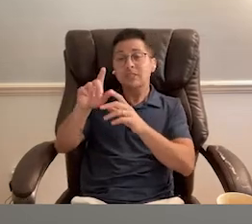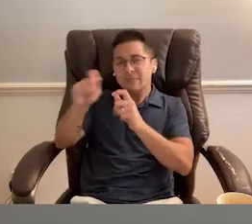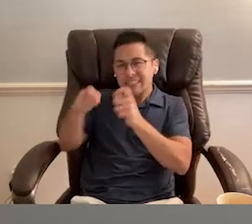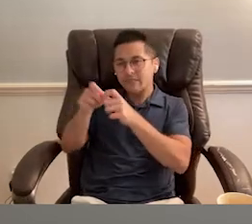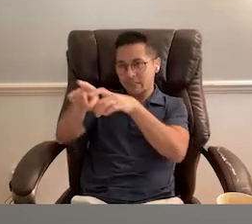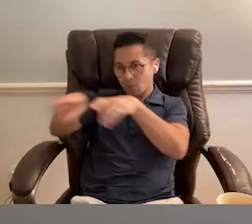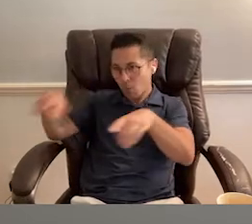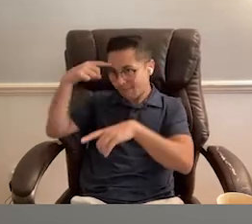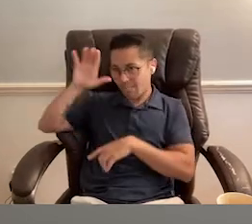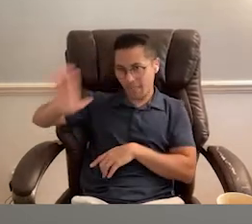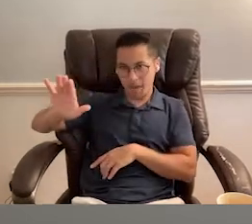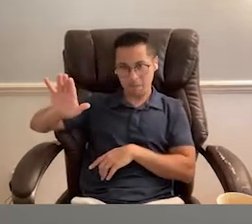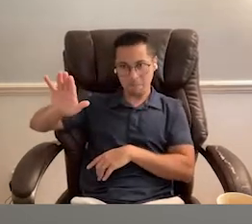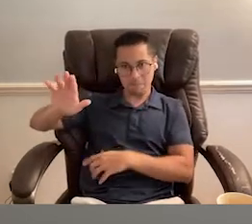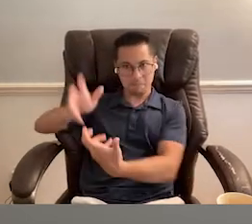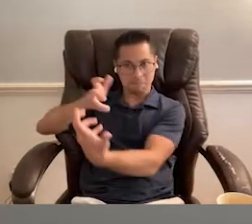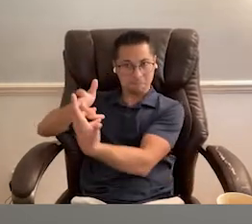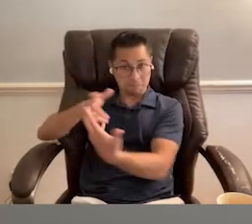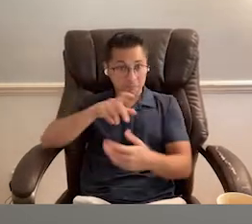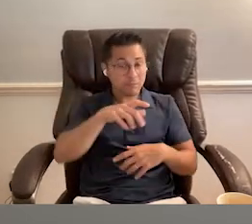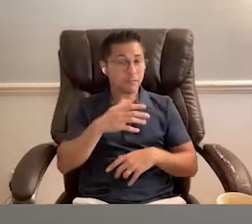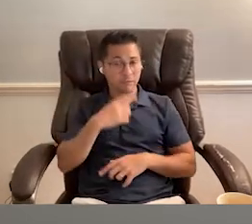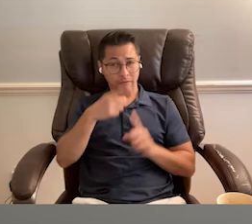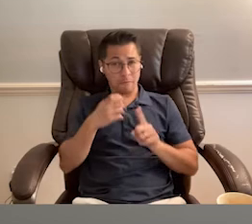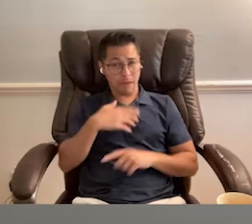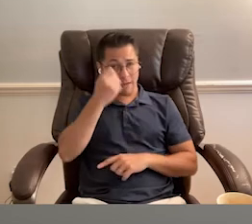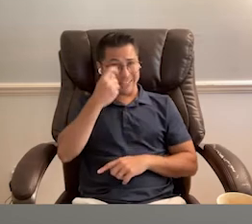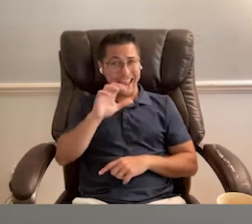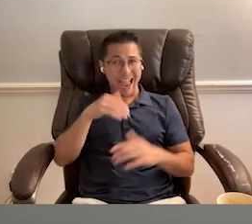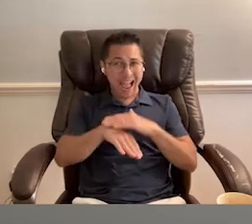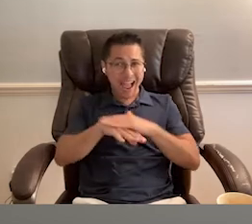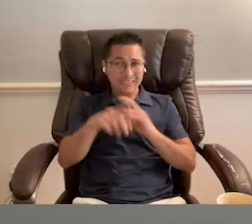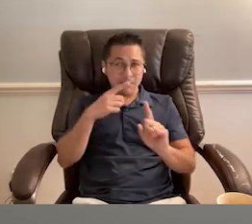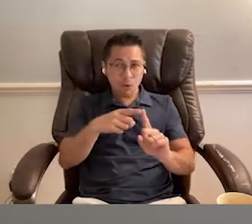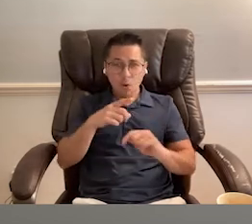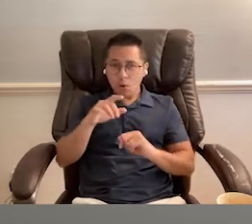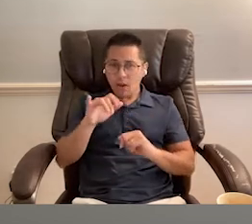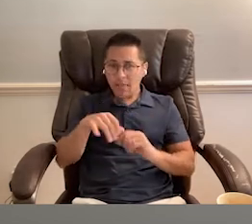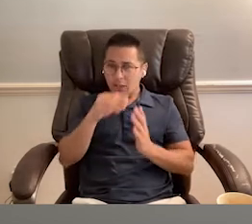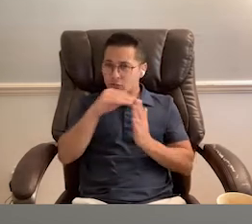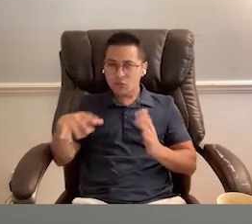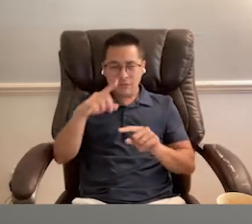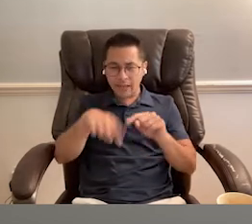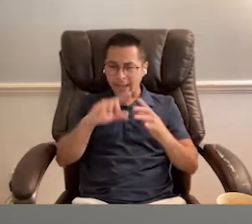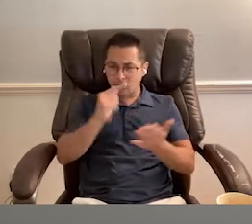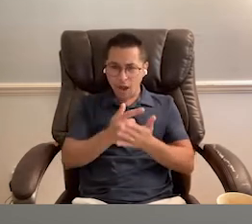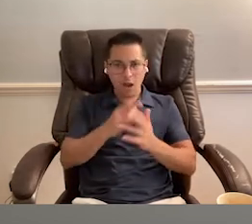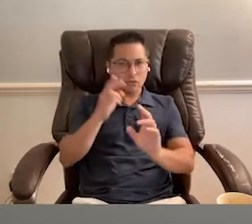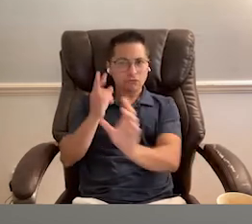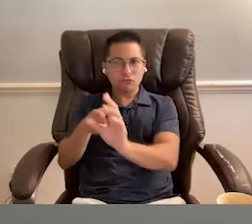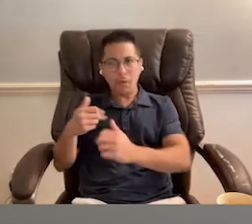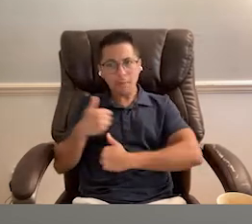them. Am I making any sense? Yeah. My understanding is with access points that a student cannot graduate and go into